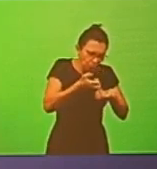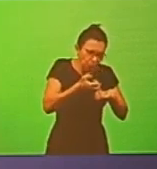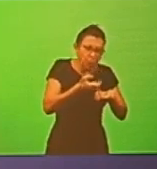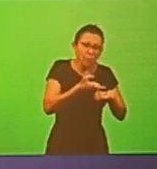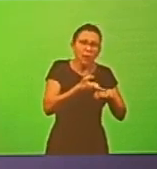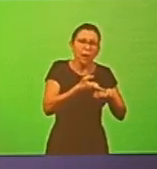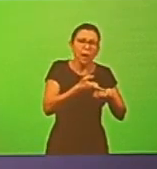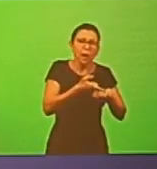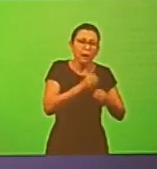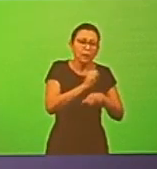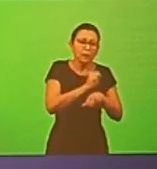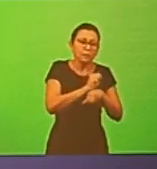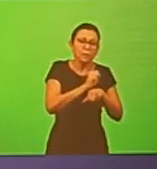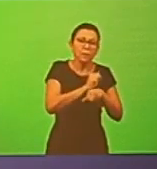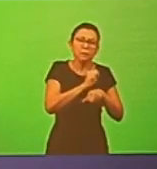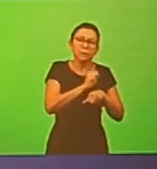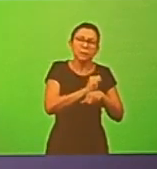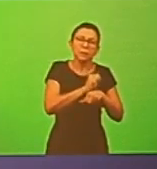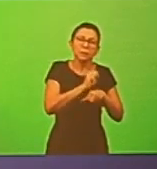And out of nowhere,